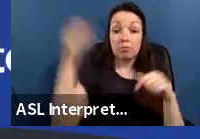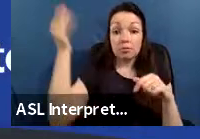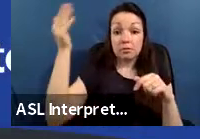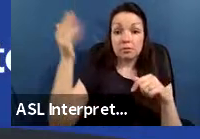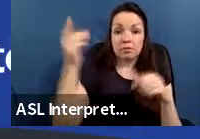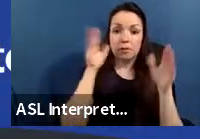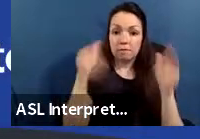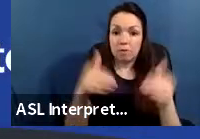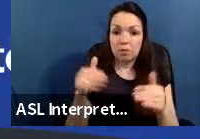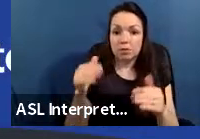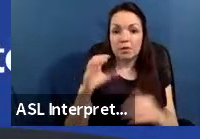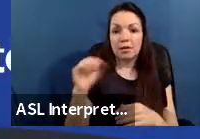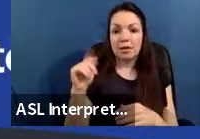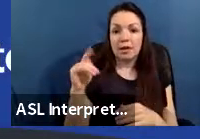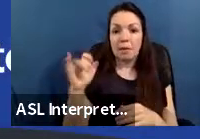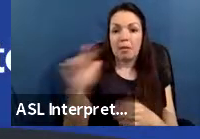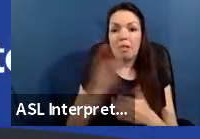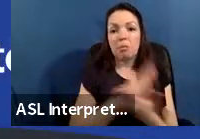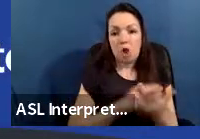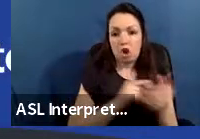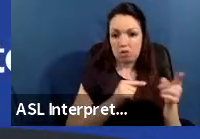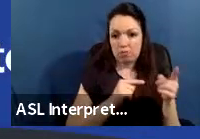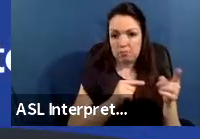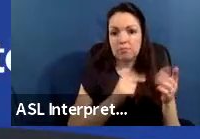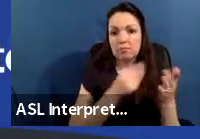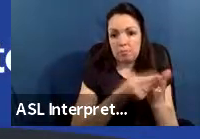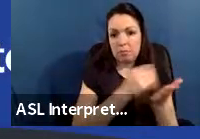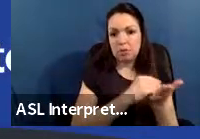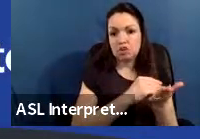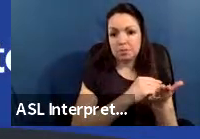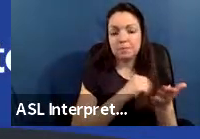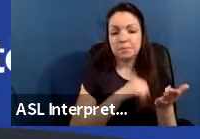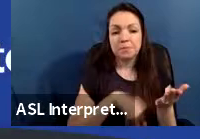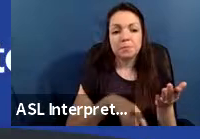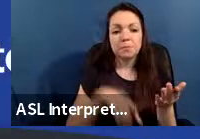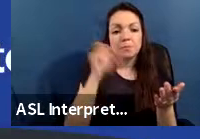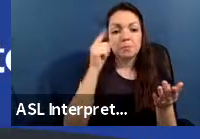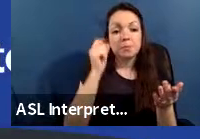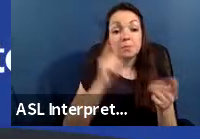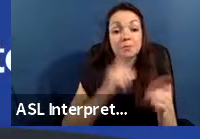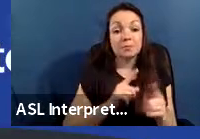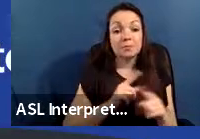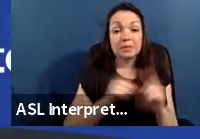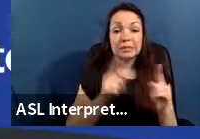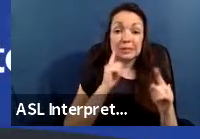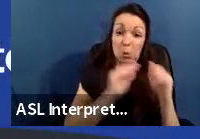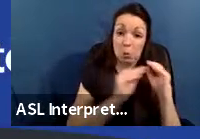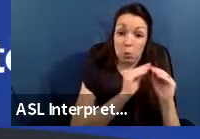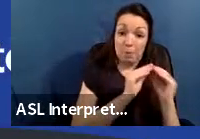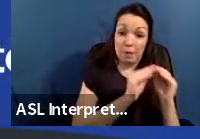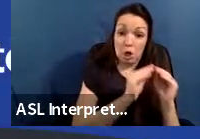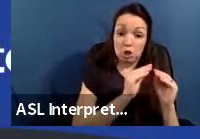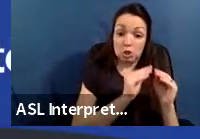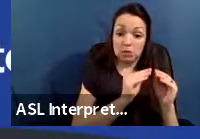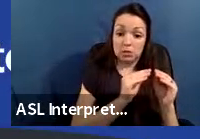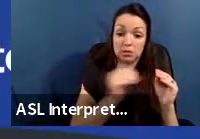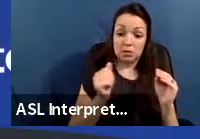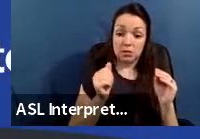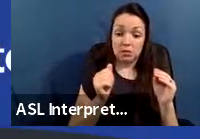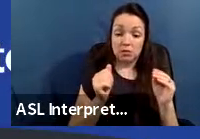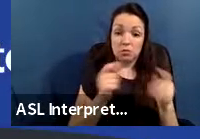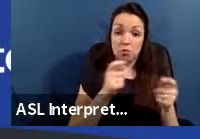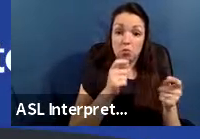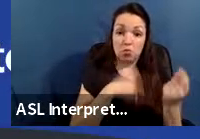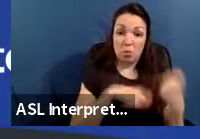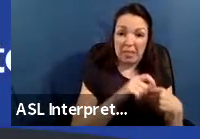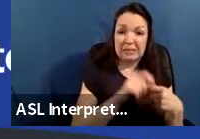focusing on the capital portion of the CPS budget. We are talking about the difference between repairs that cost thousands versus replacements that could cost